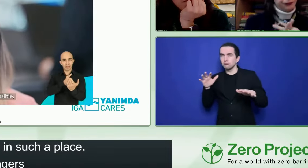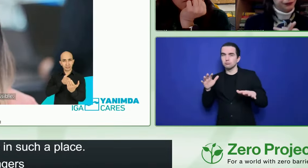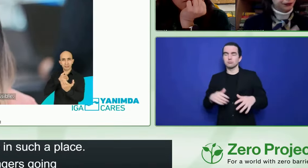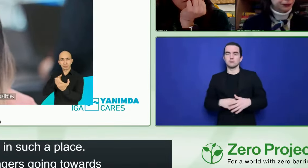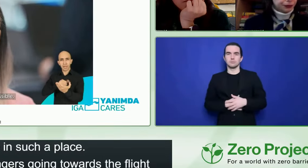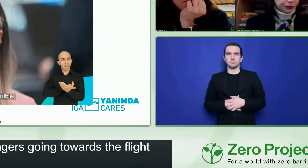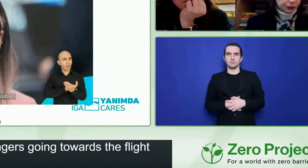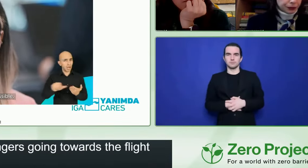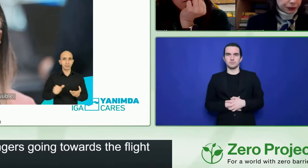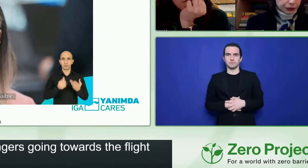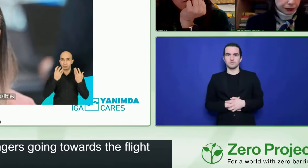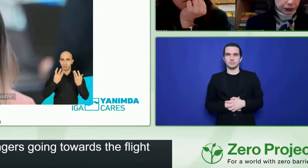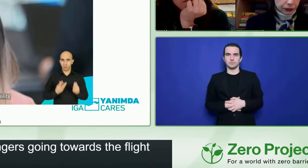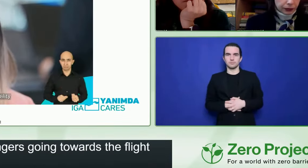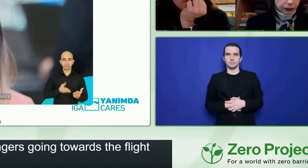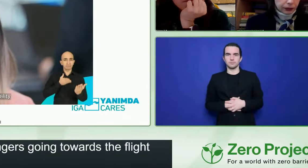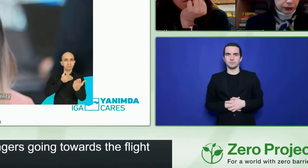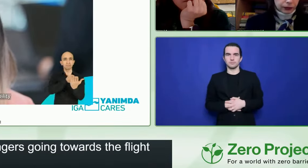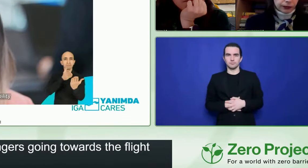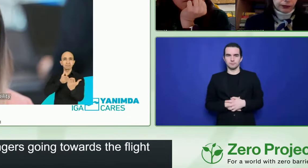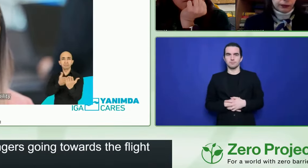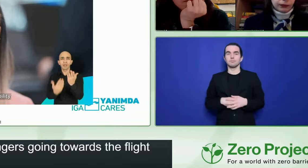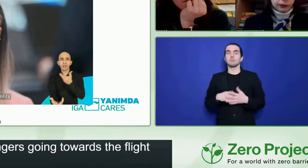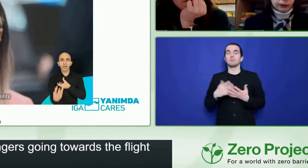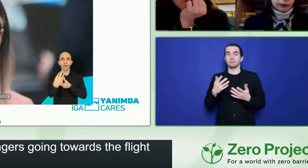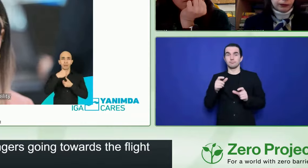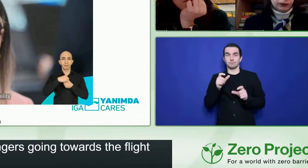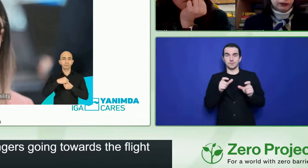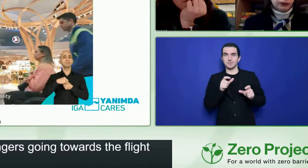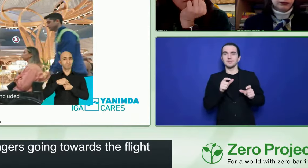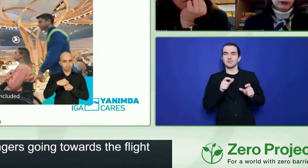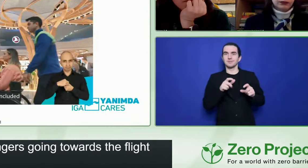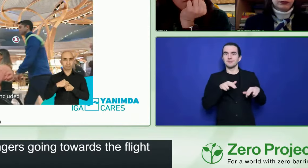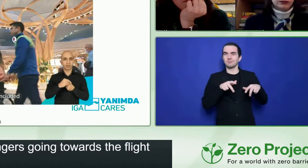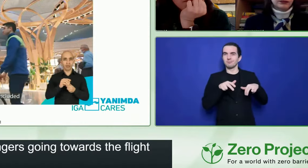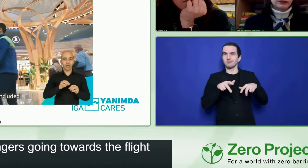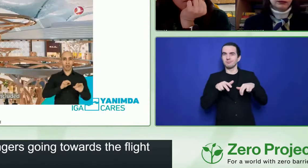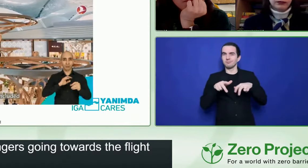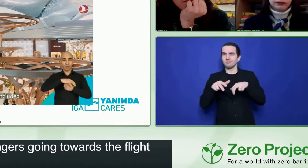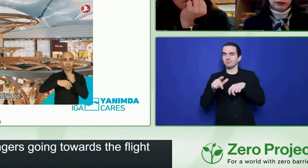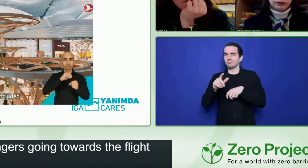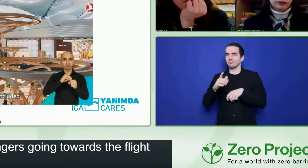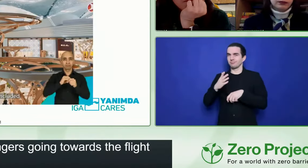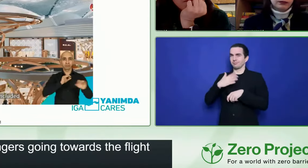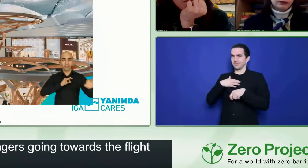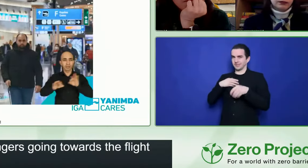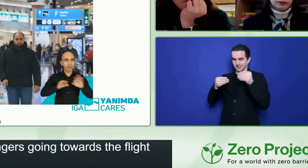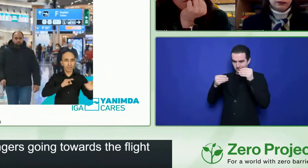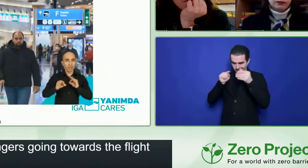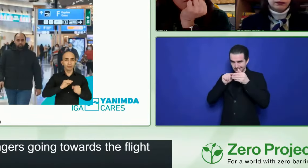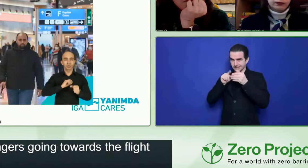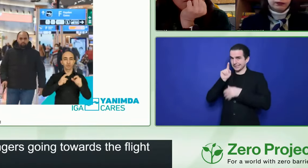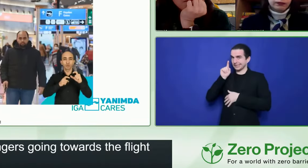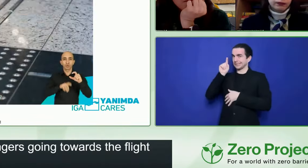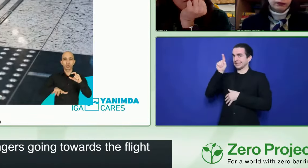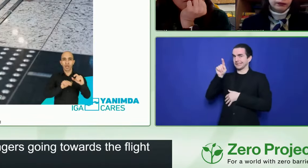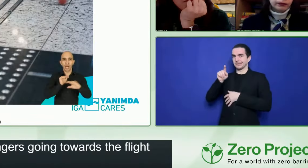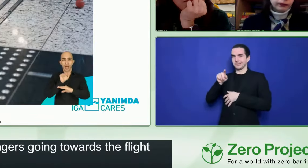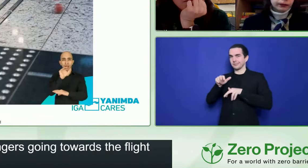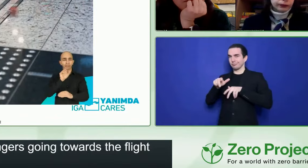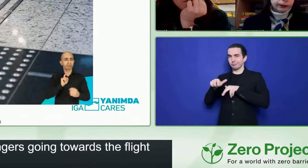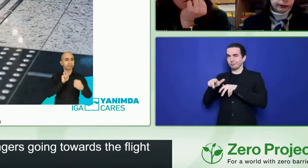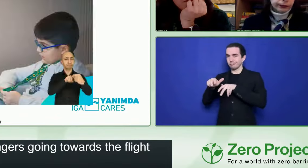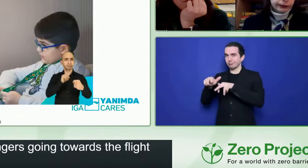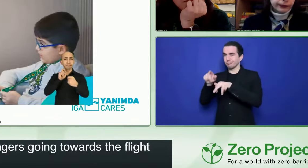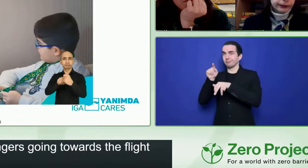As having everything accessible, we aim to ensure accessibility, inclusivity, and to be included in all areas of social